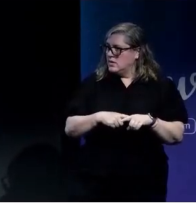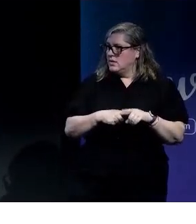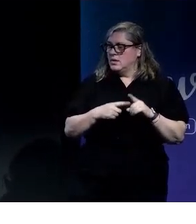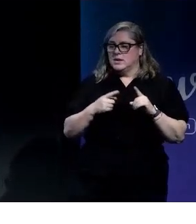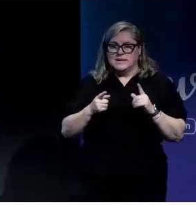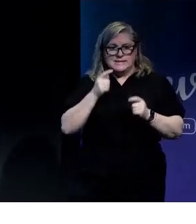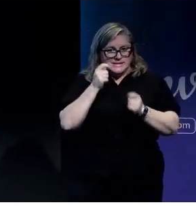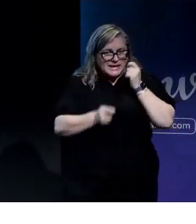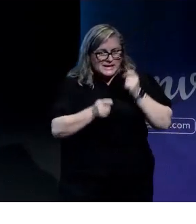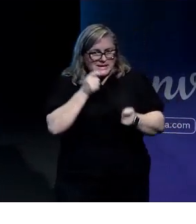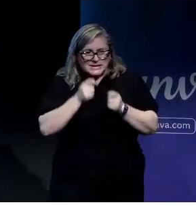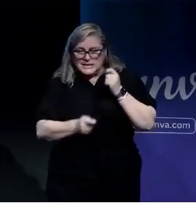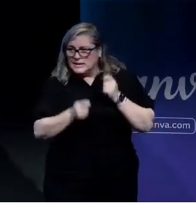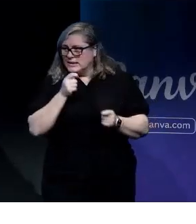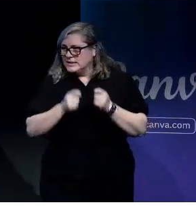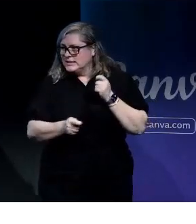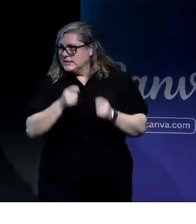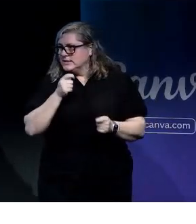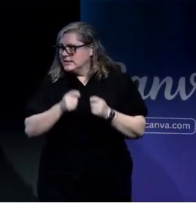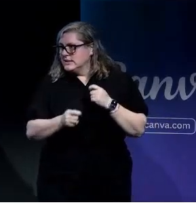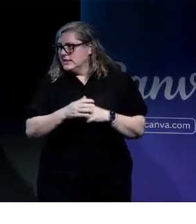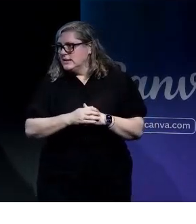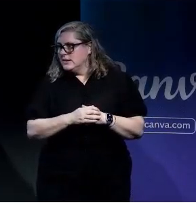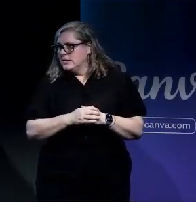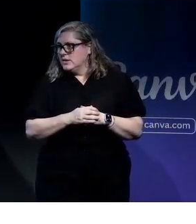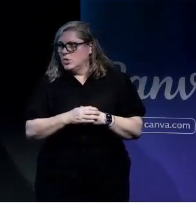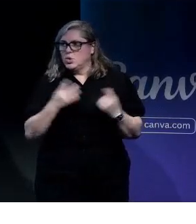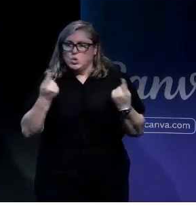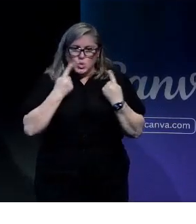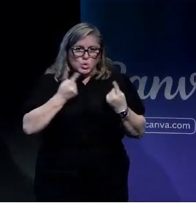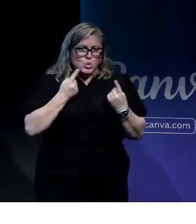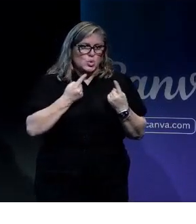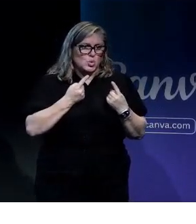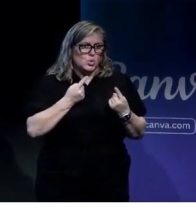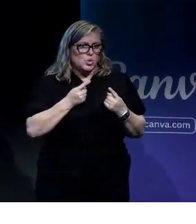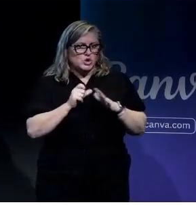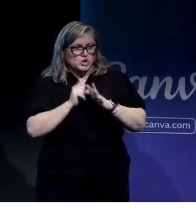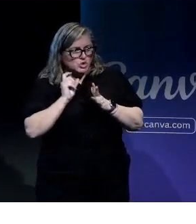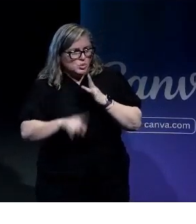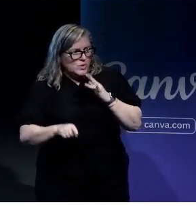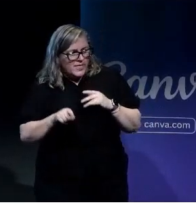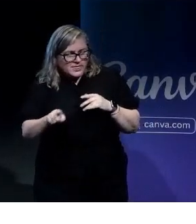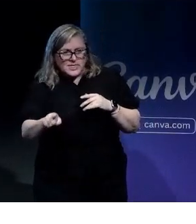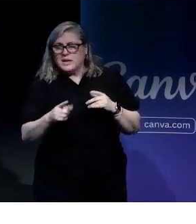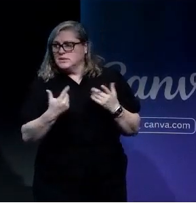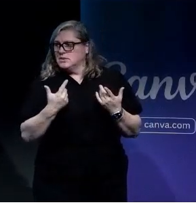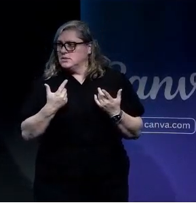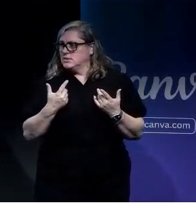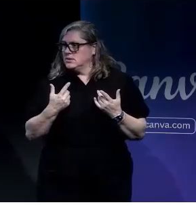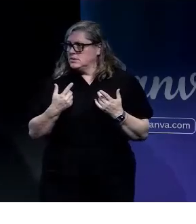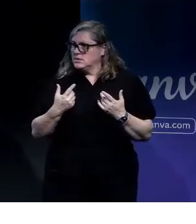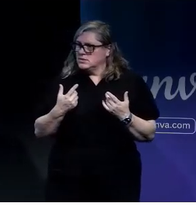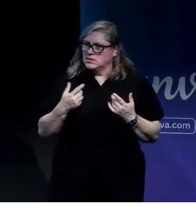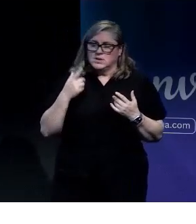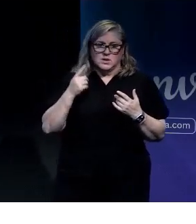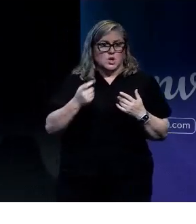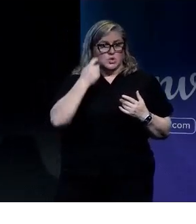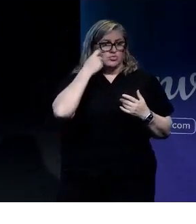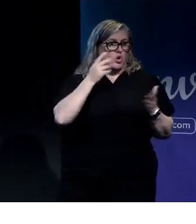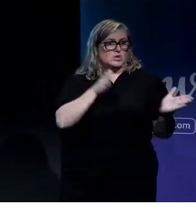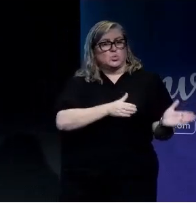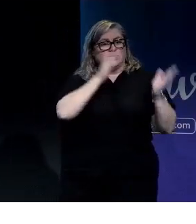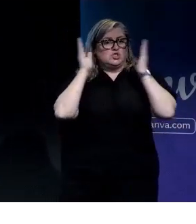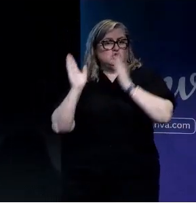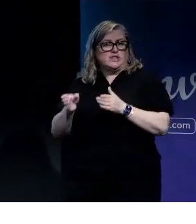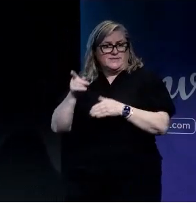testing will be performed and by whom. Try to shift those costs to the vendor as much as possible and